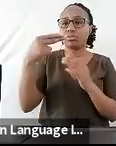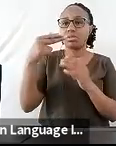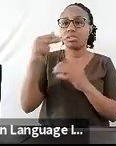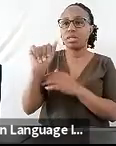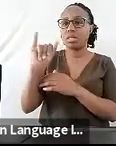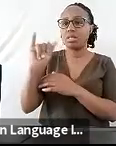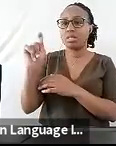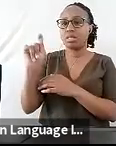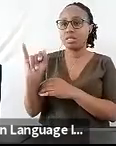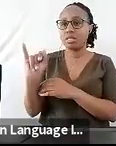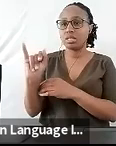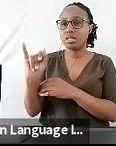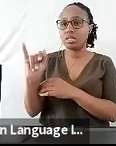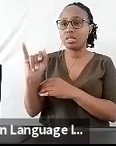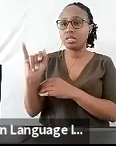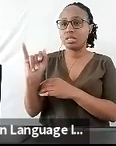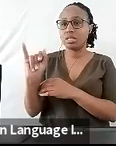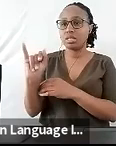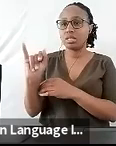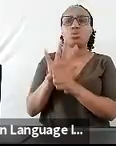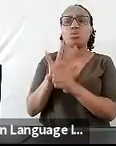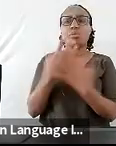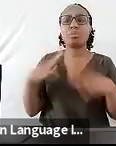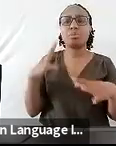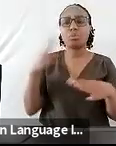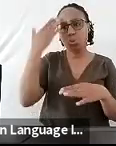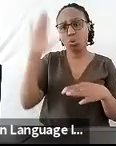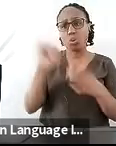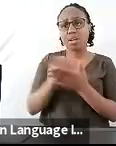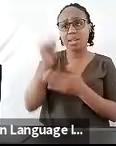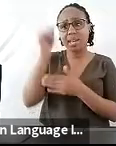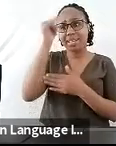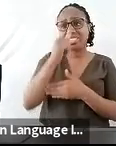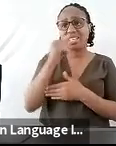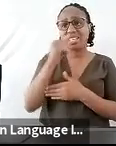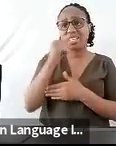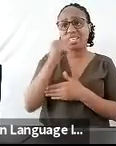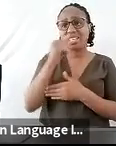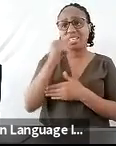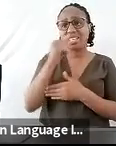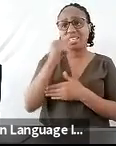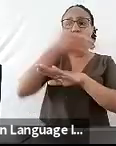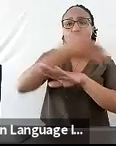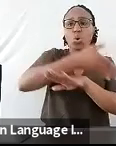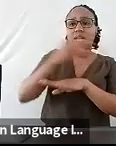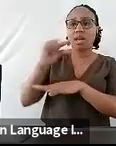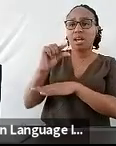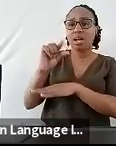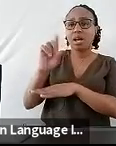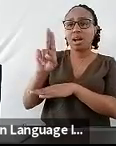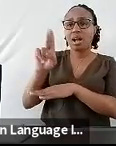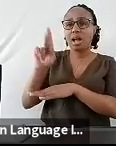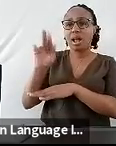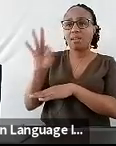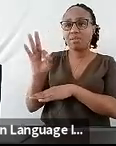might not realize that Haitians cross the Gulf, the Florida Gulf, to get to, that's how they get to a lot,